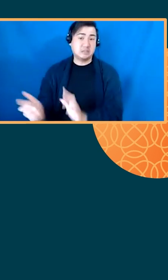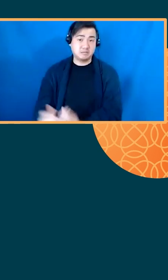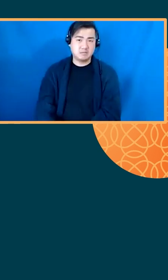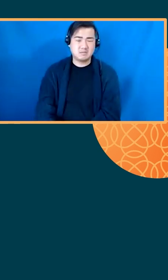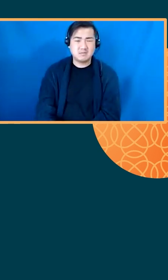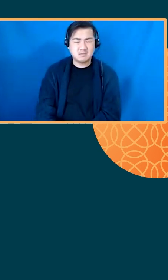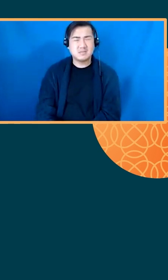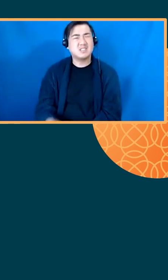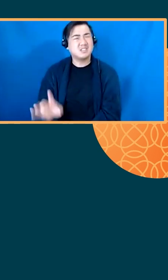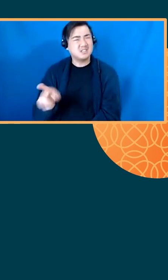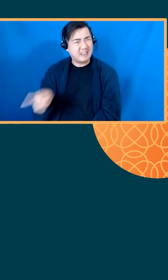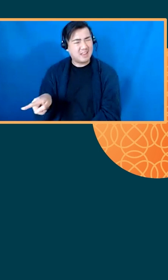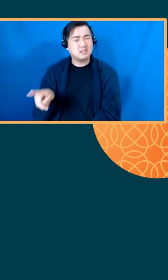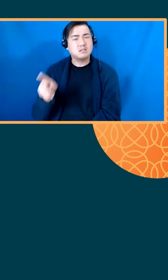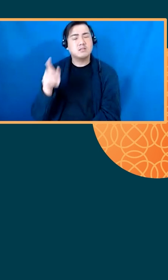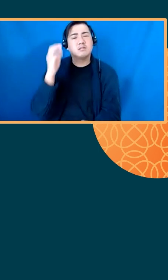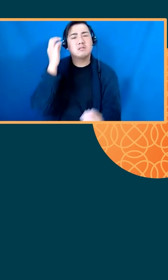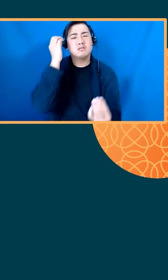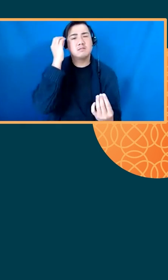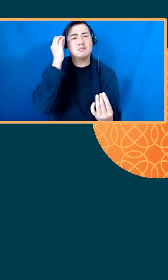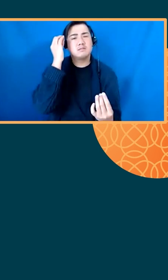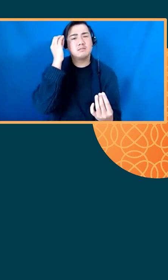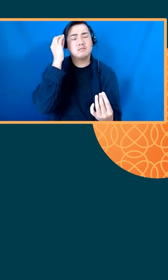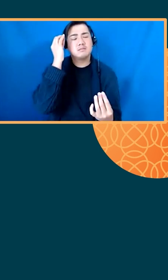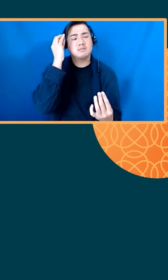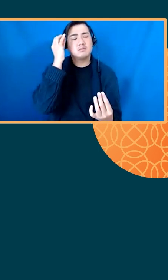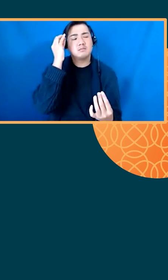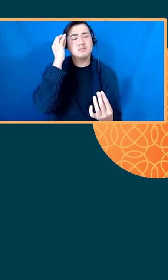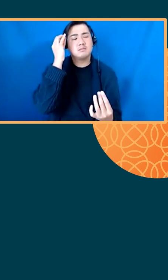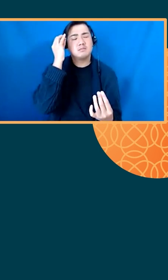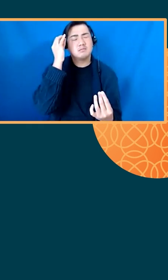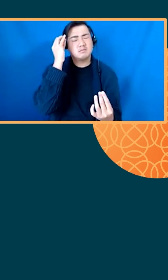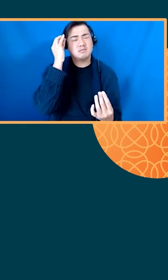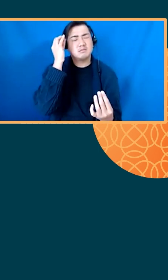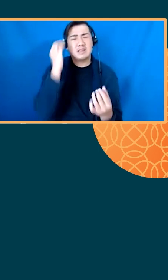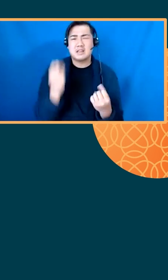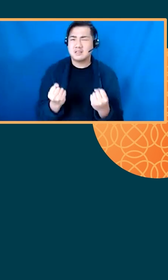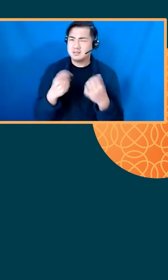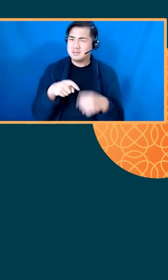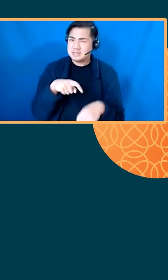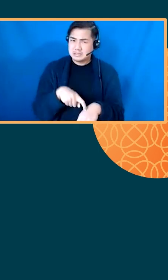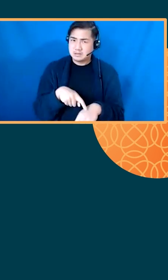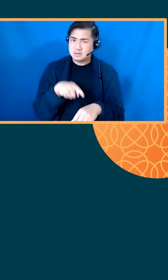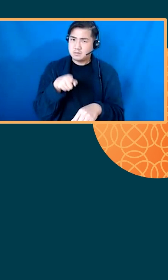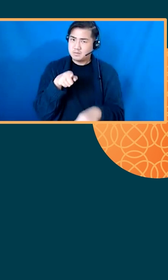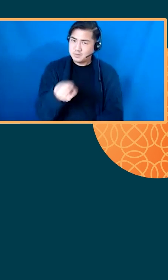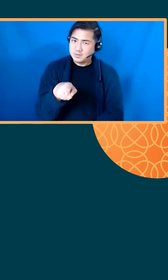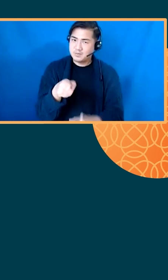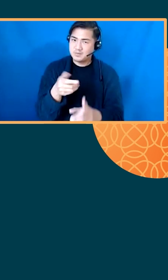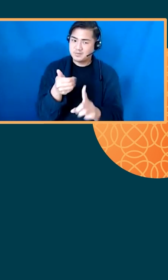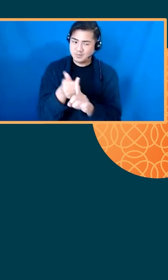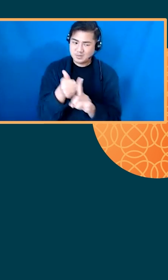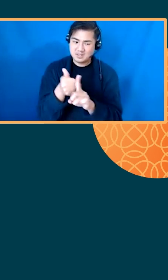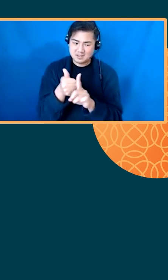that marinate for a moment and really ask yourself, how many times have you done